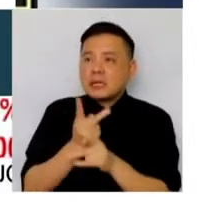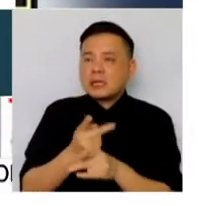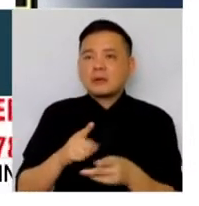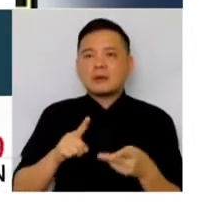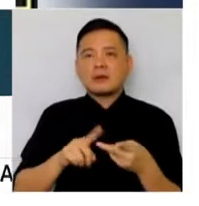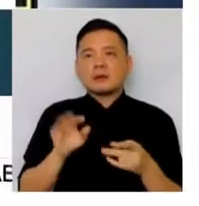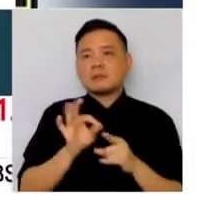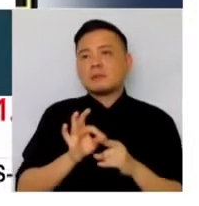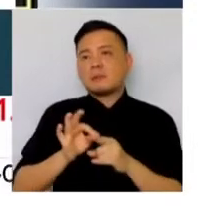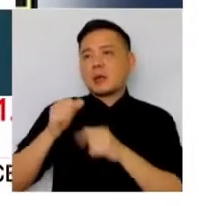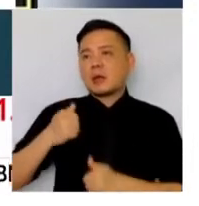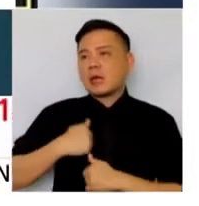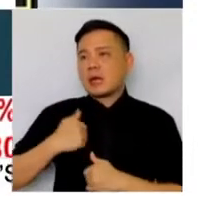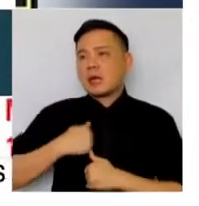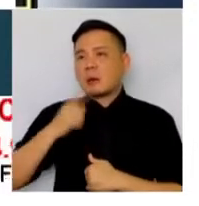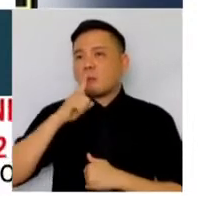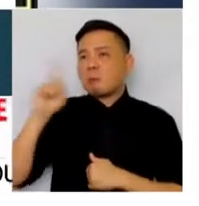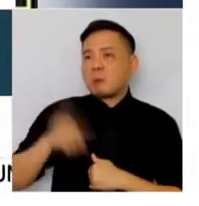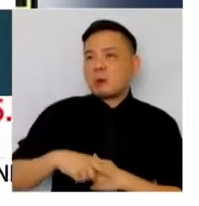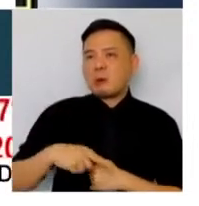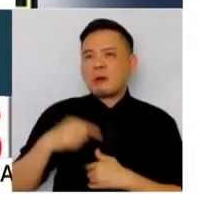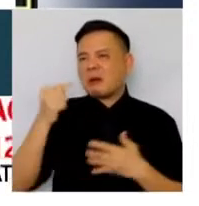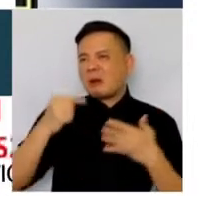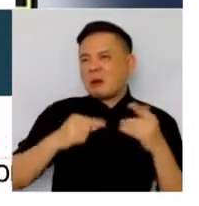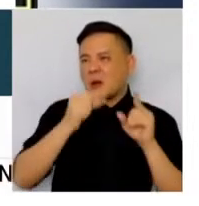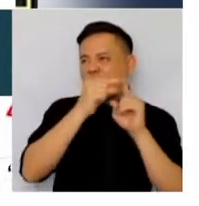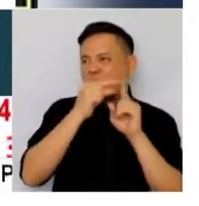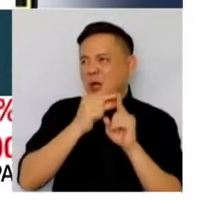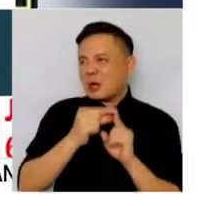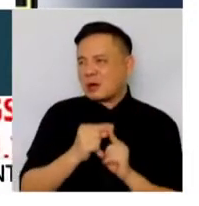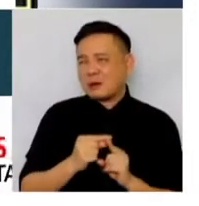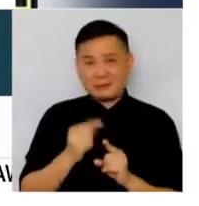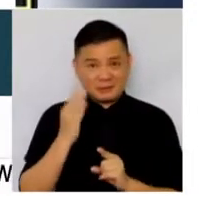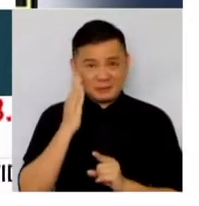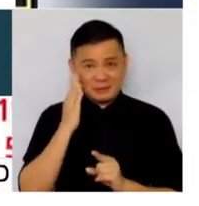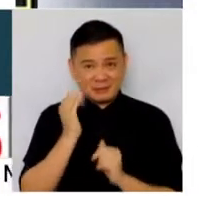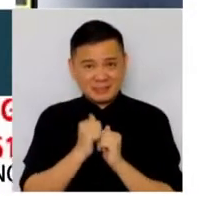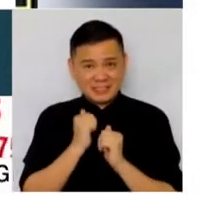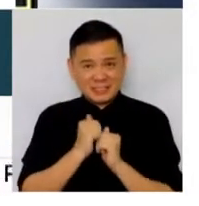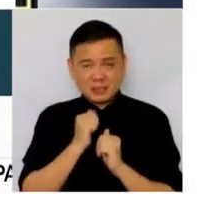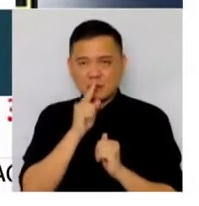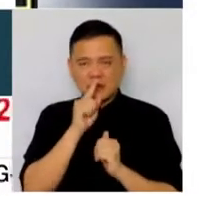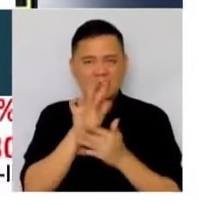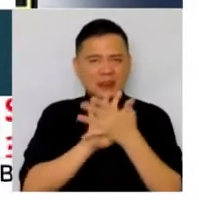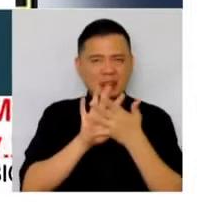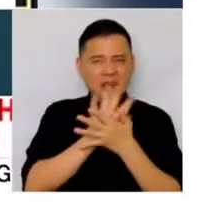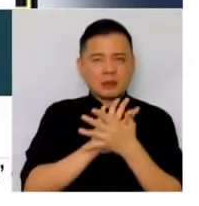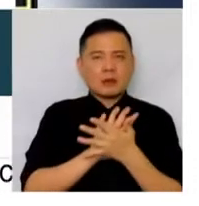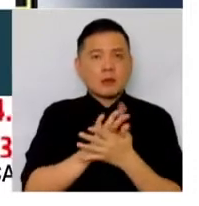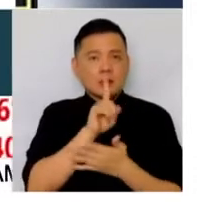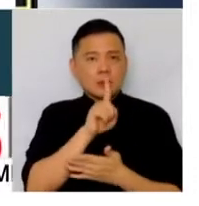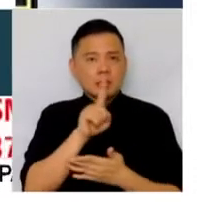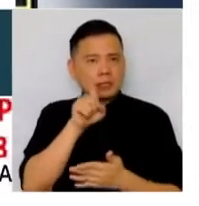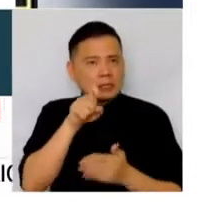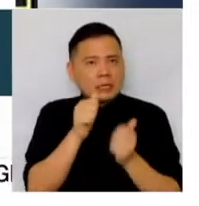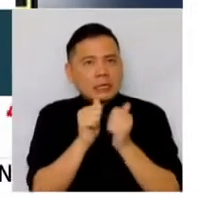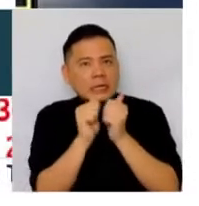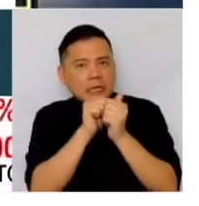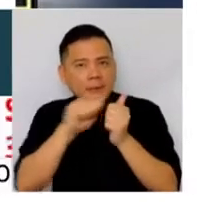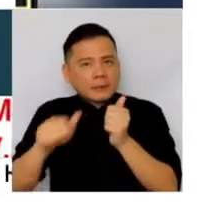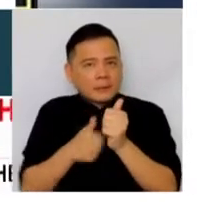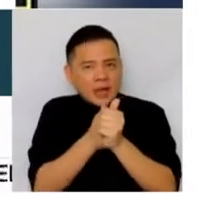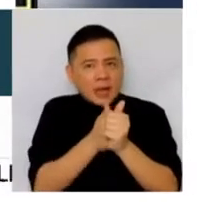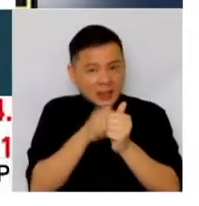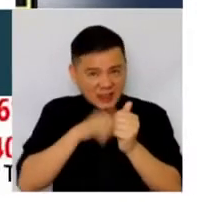military operation. You know, I'm sure you know where I come from. We really need an operational definition. I mean, what do